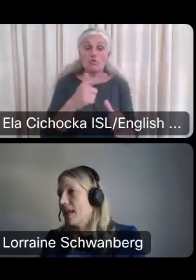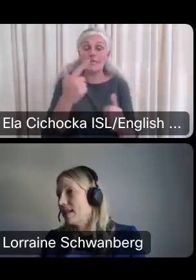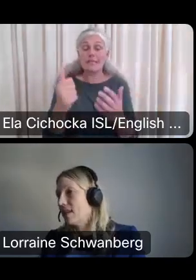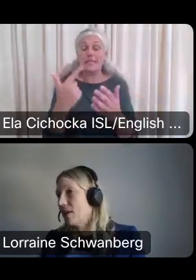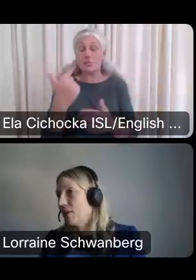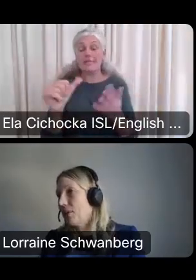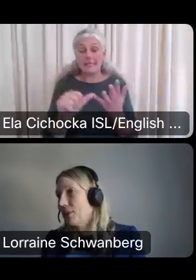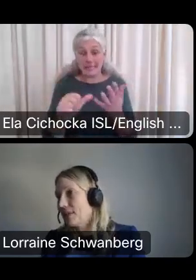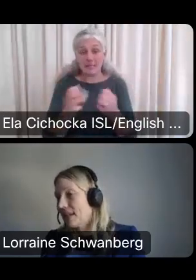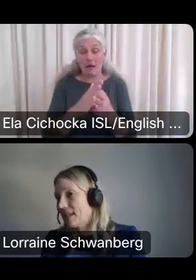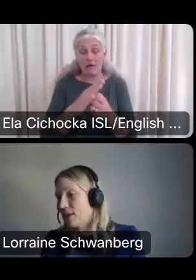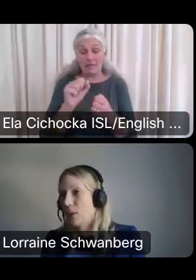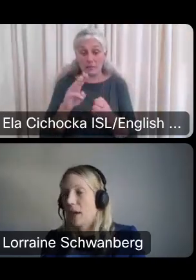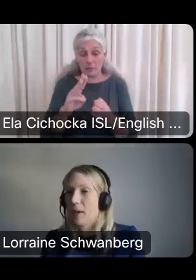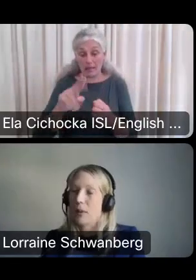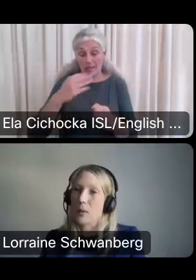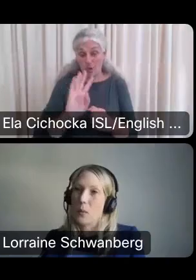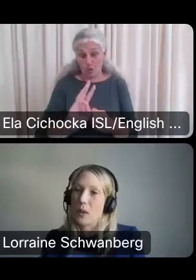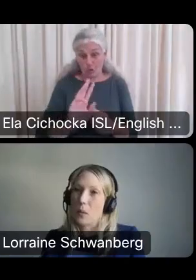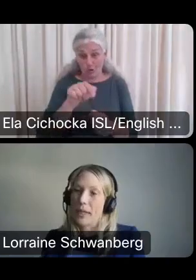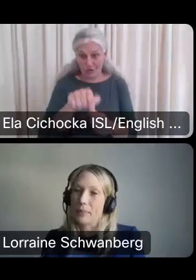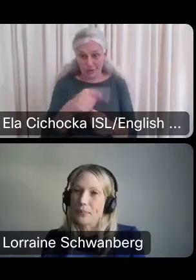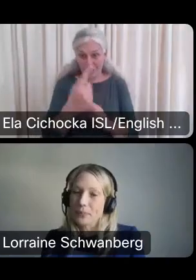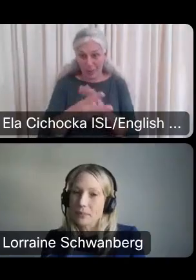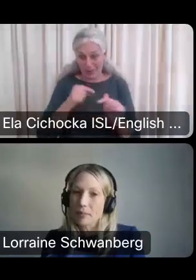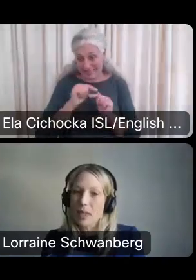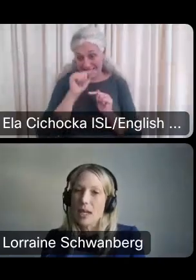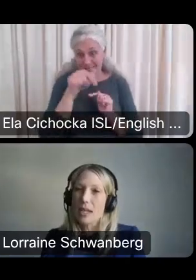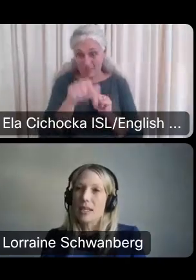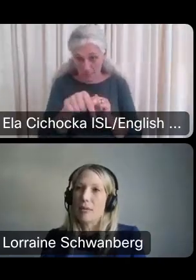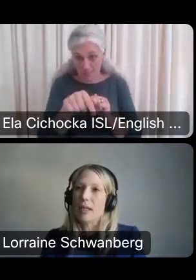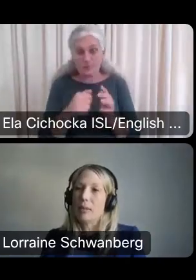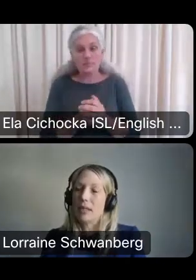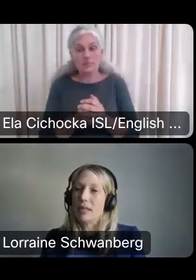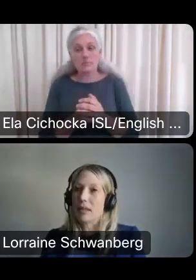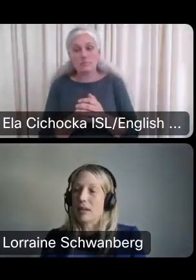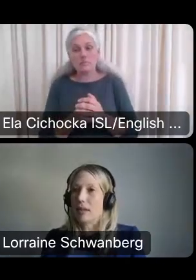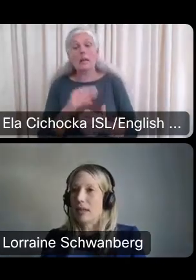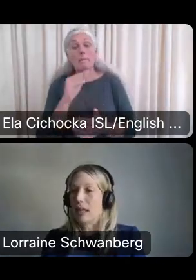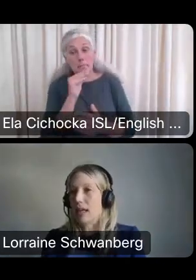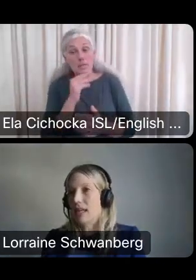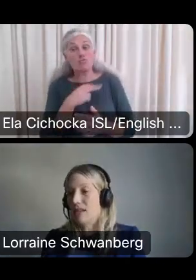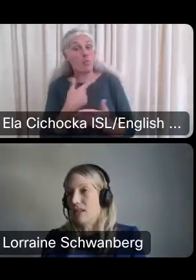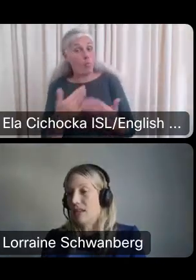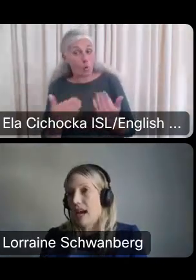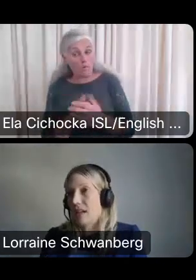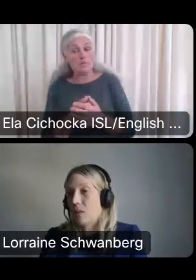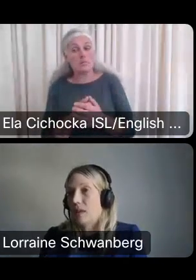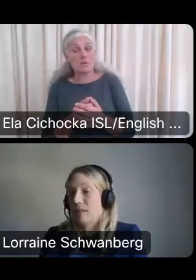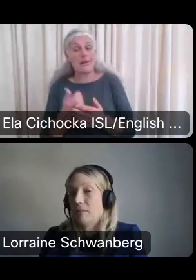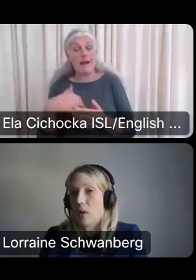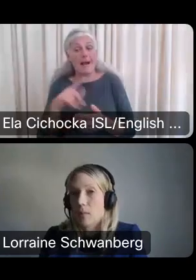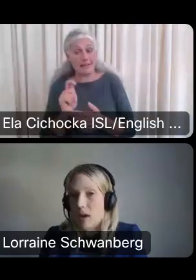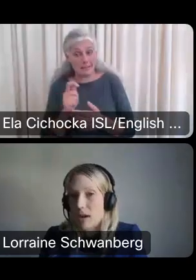So next Thursday. So we're 1 week away. That really means that the act